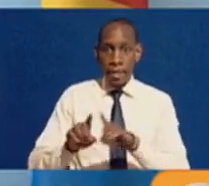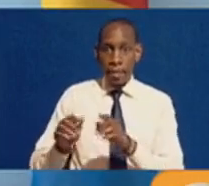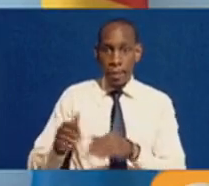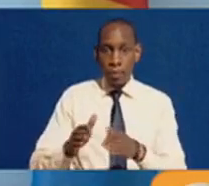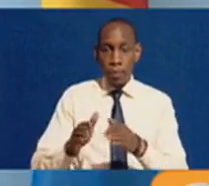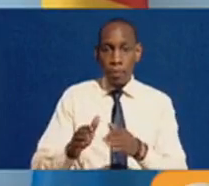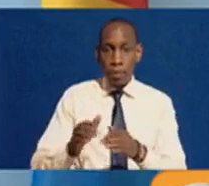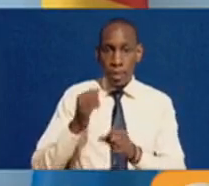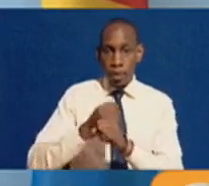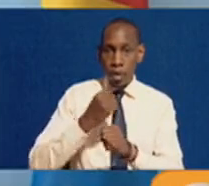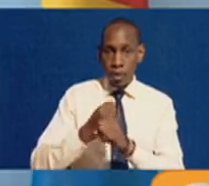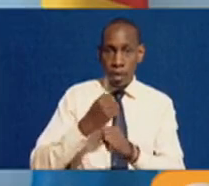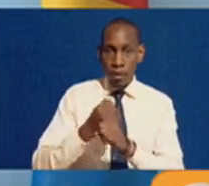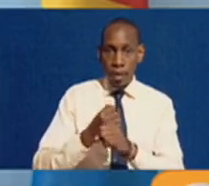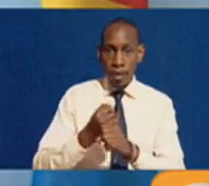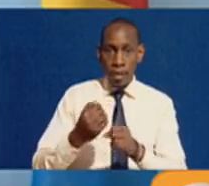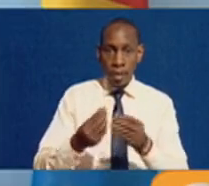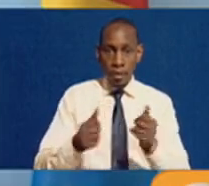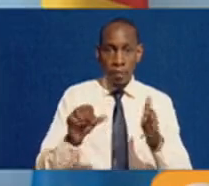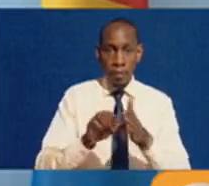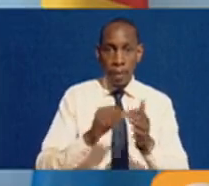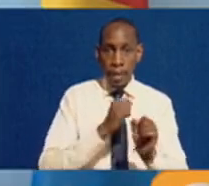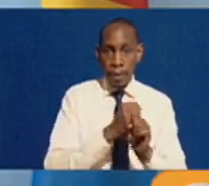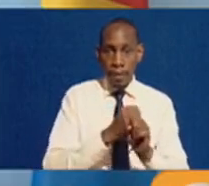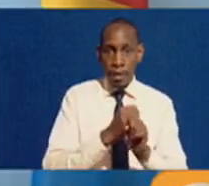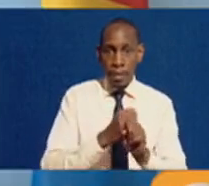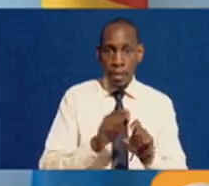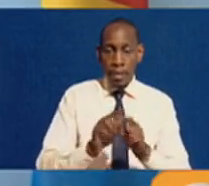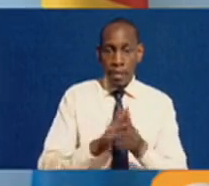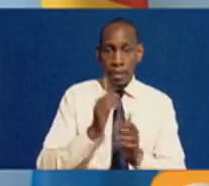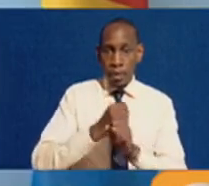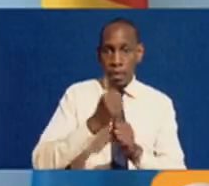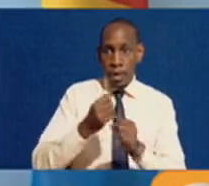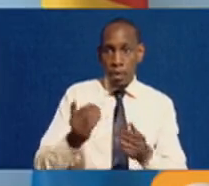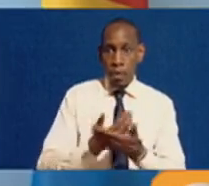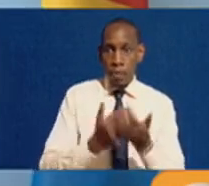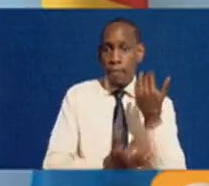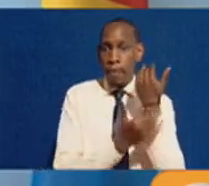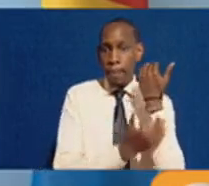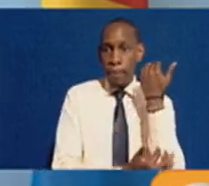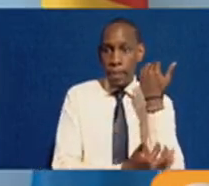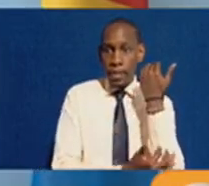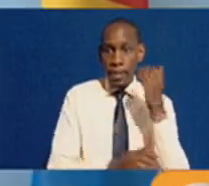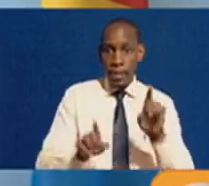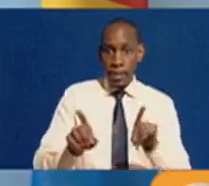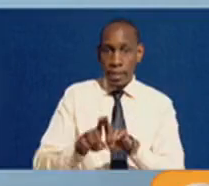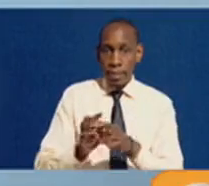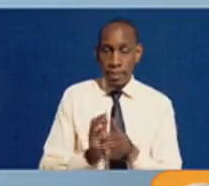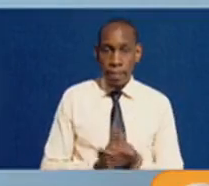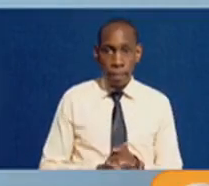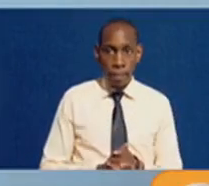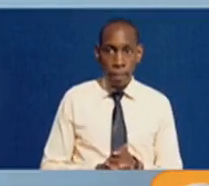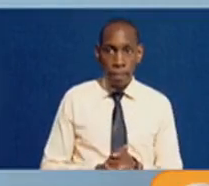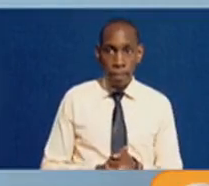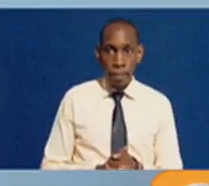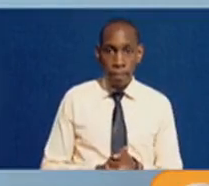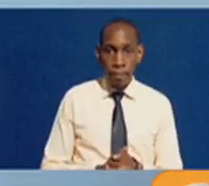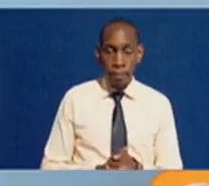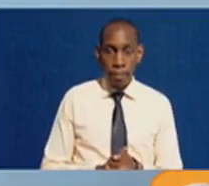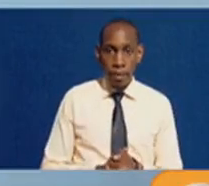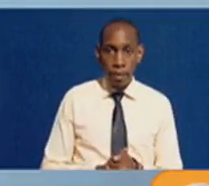fight against unemployment, fighting against poverty, and also fighting against